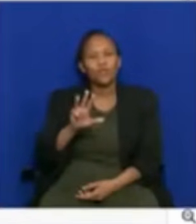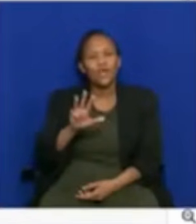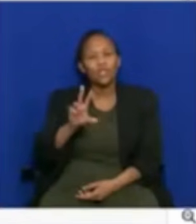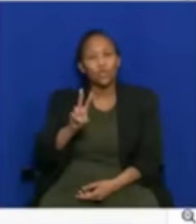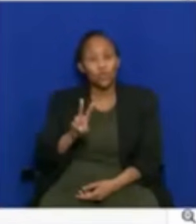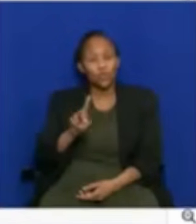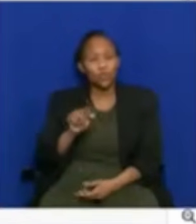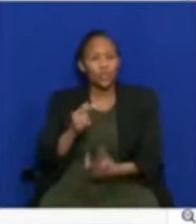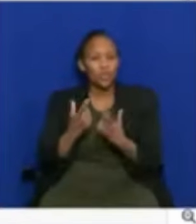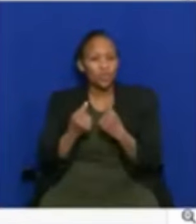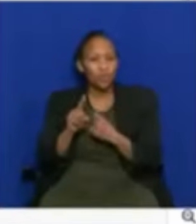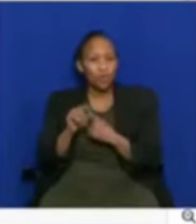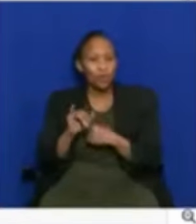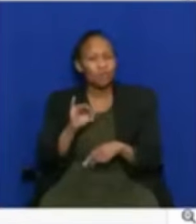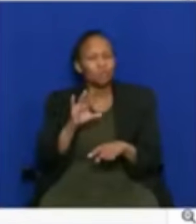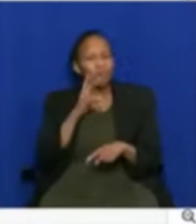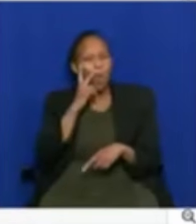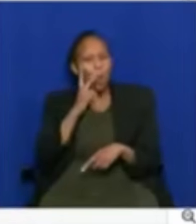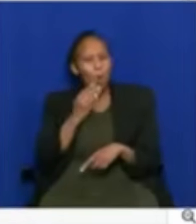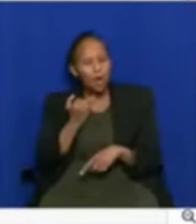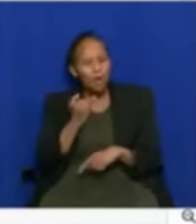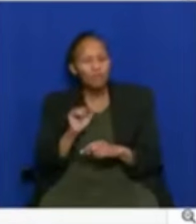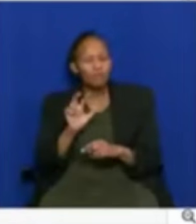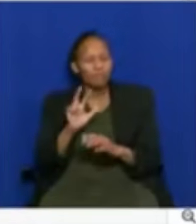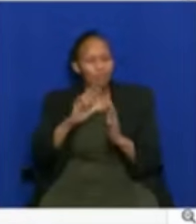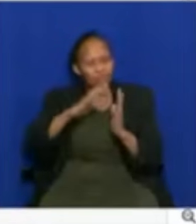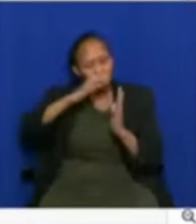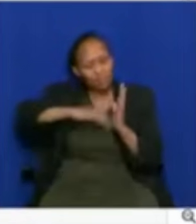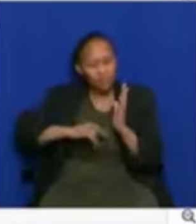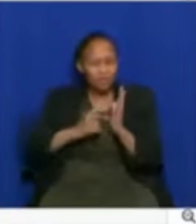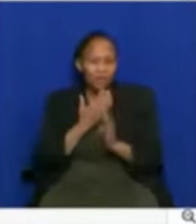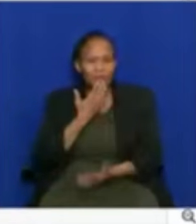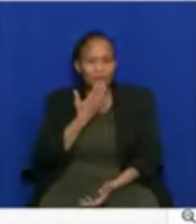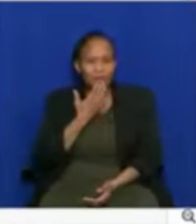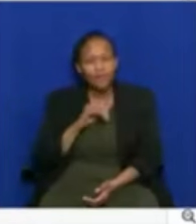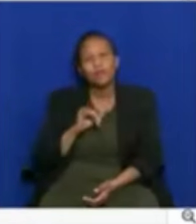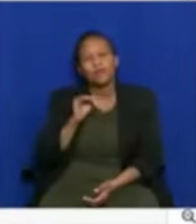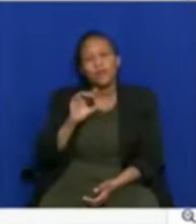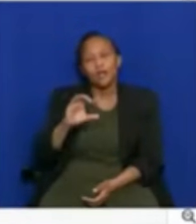affidavit of Colonel Phillips.